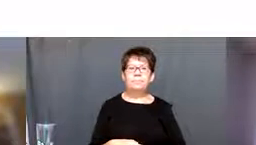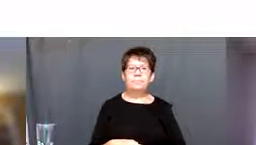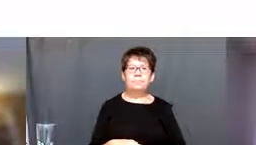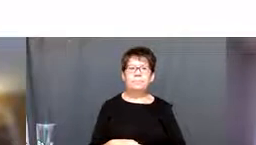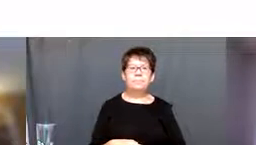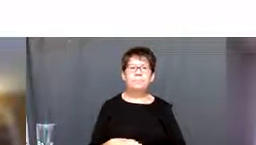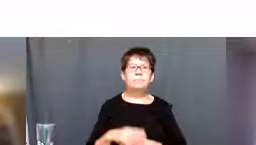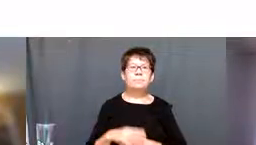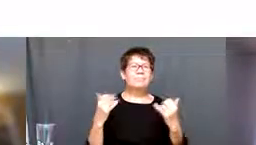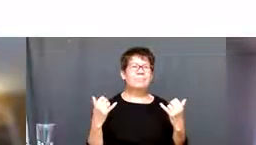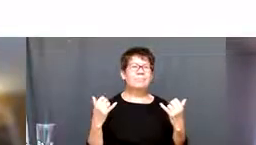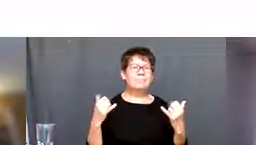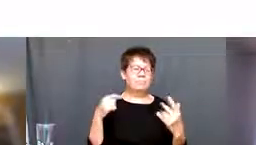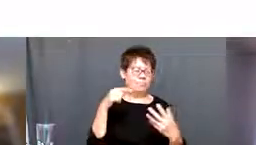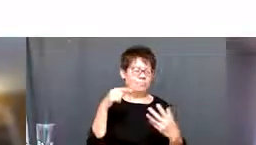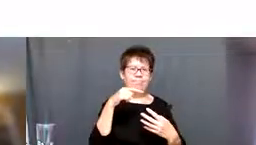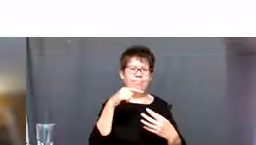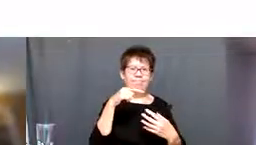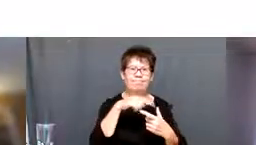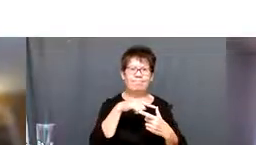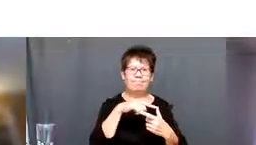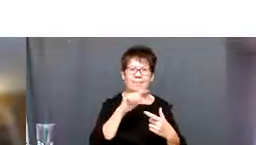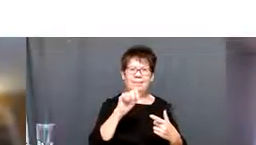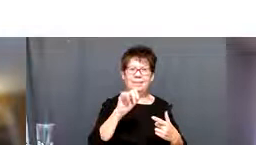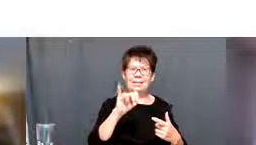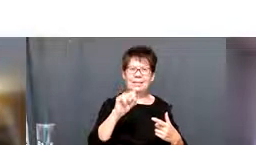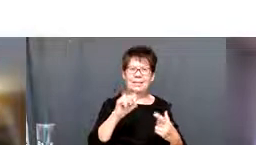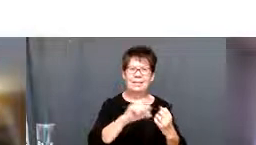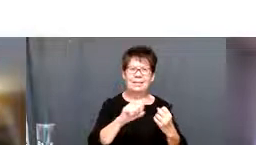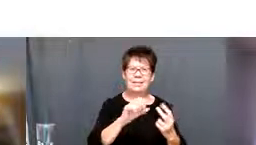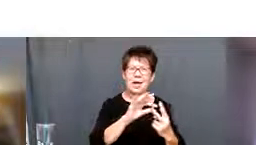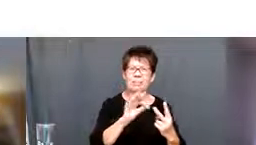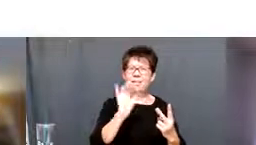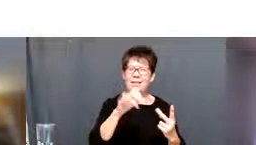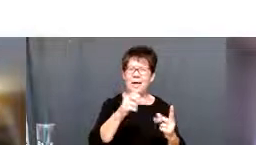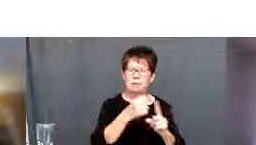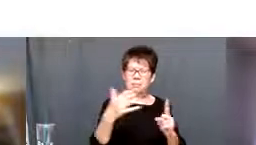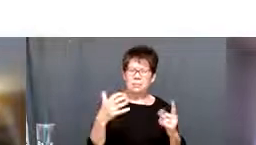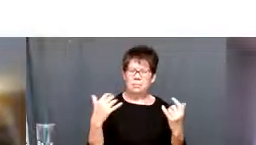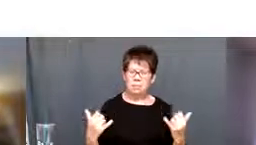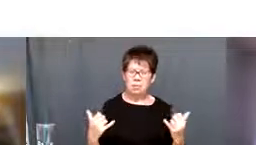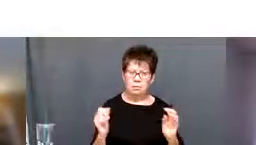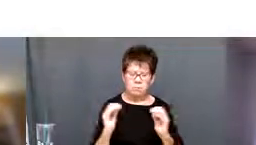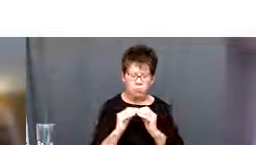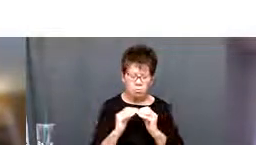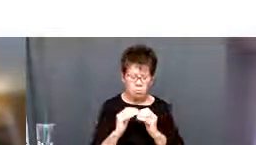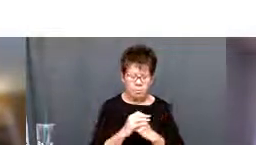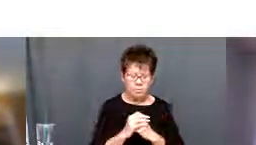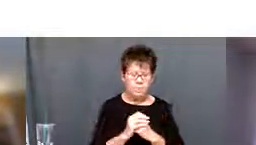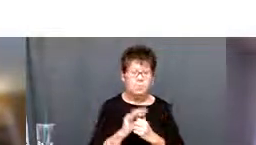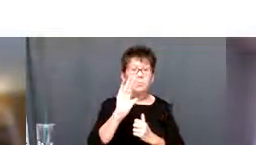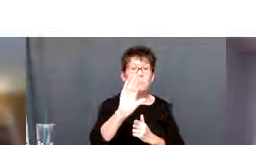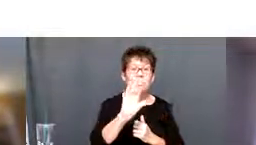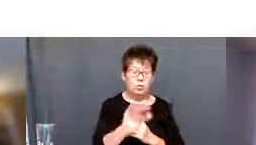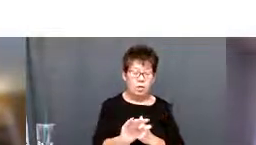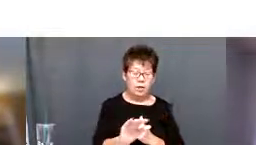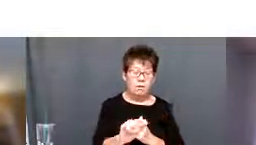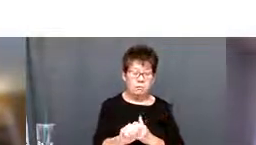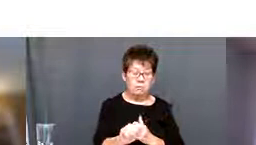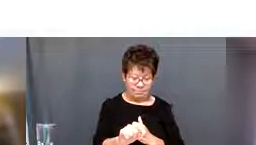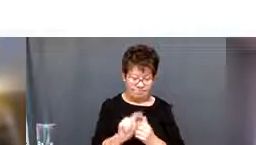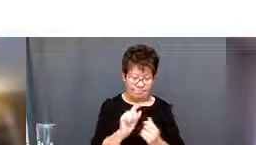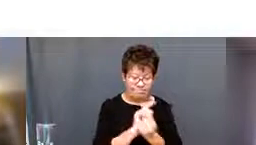We're going to focus now a little bit on what the TEIS extended option actually is. So if your child is eligible for school district